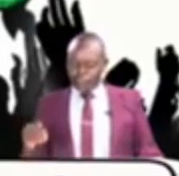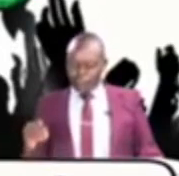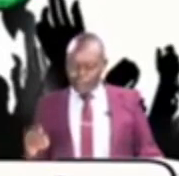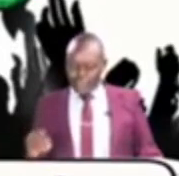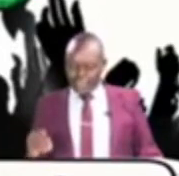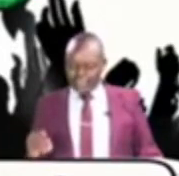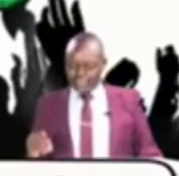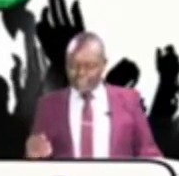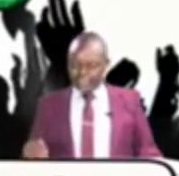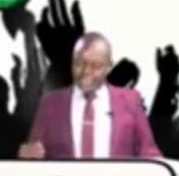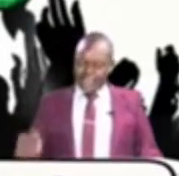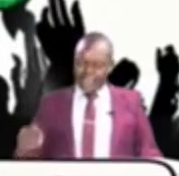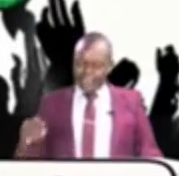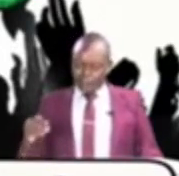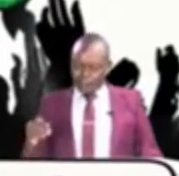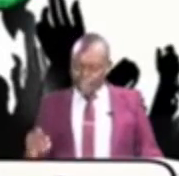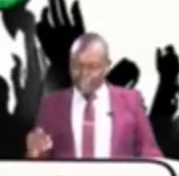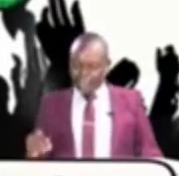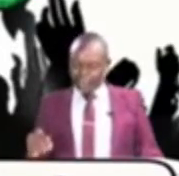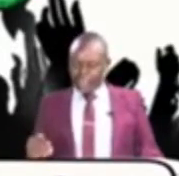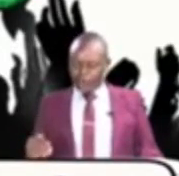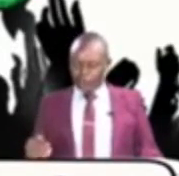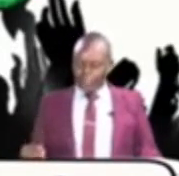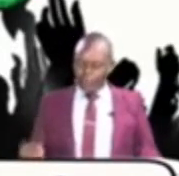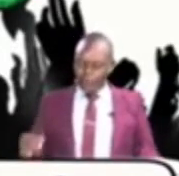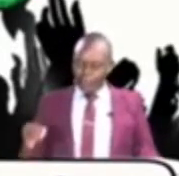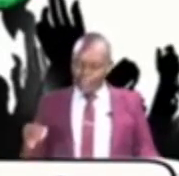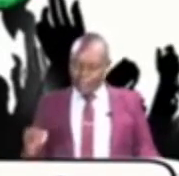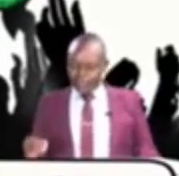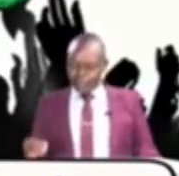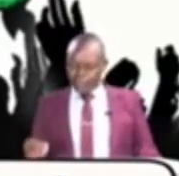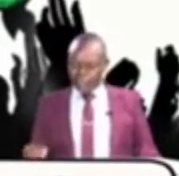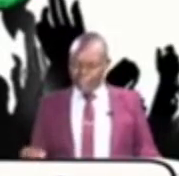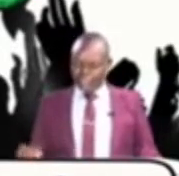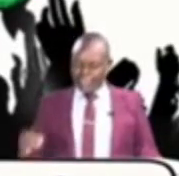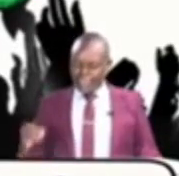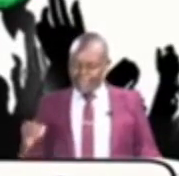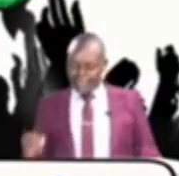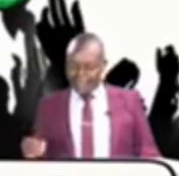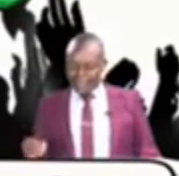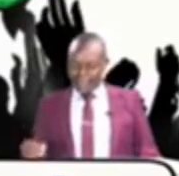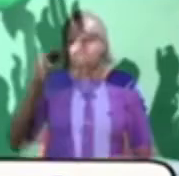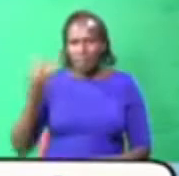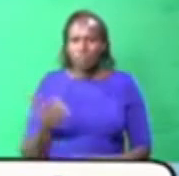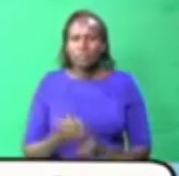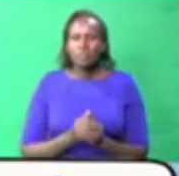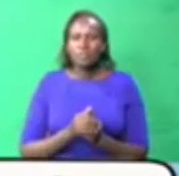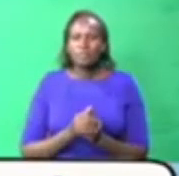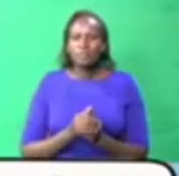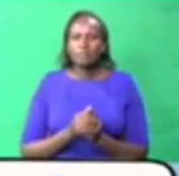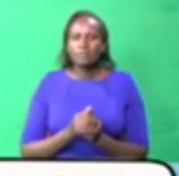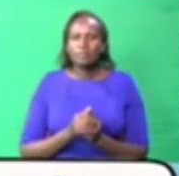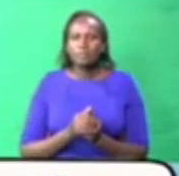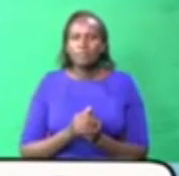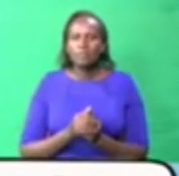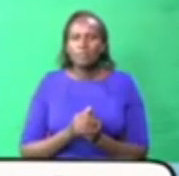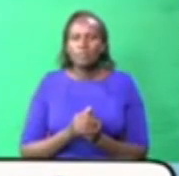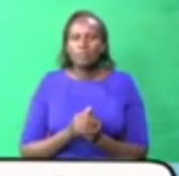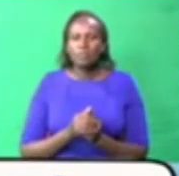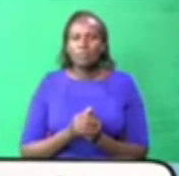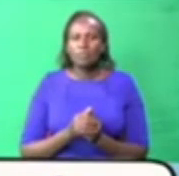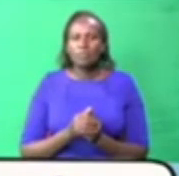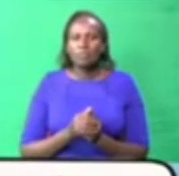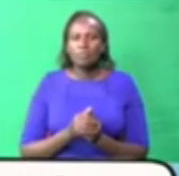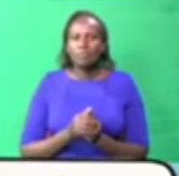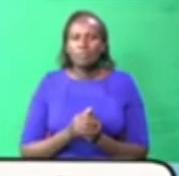for many hunters, and they will hunt them down on the every mountain and hill and from the crevices of